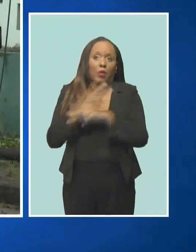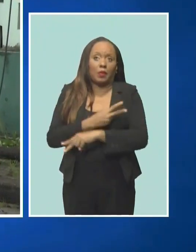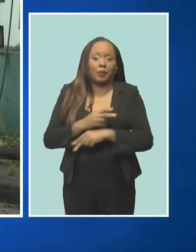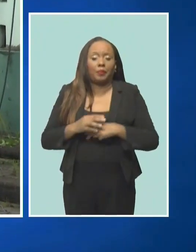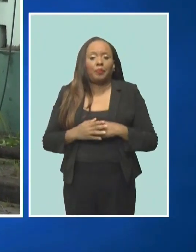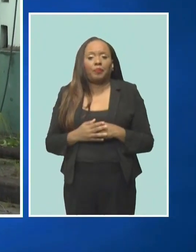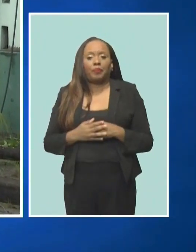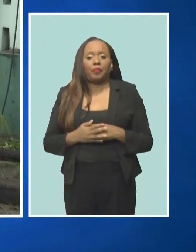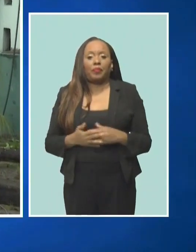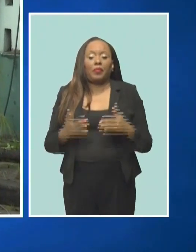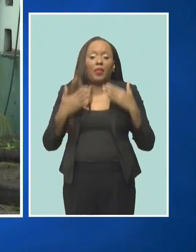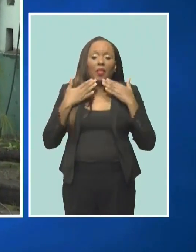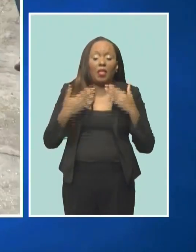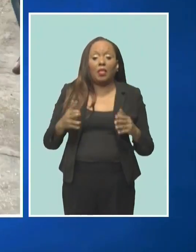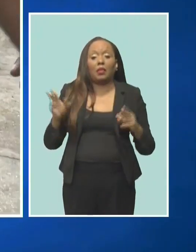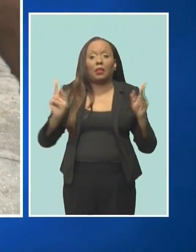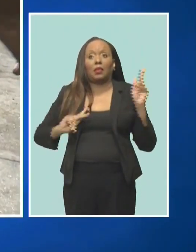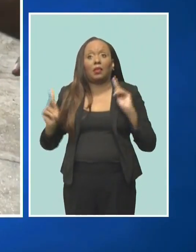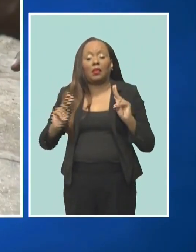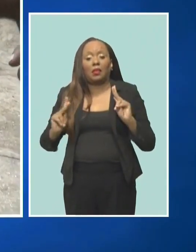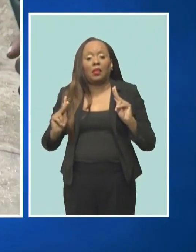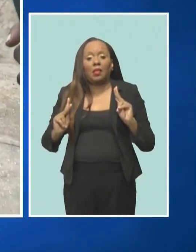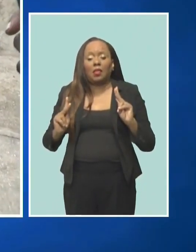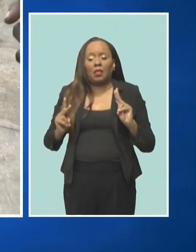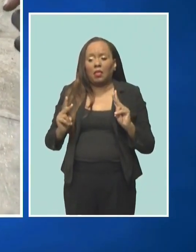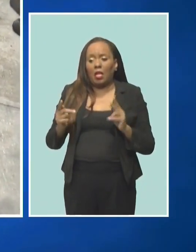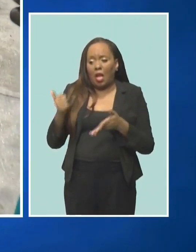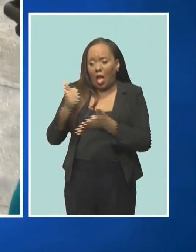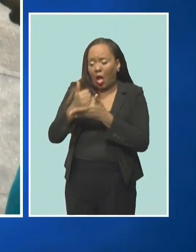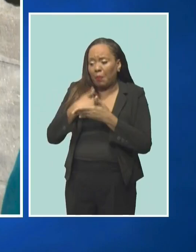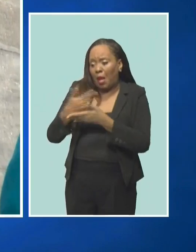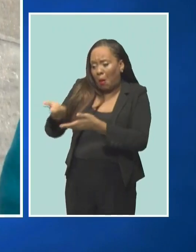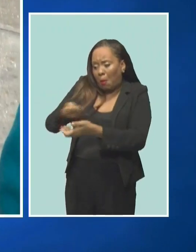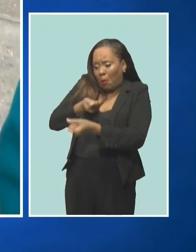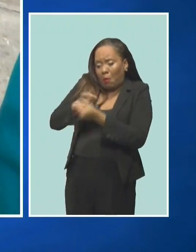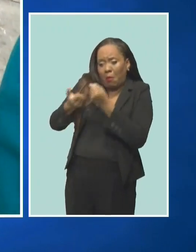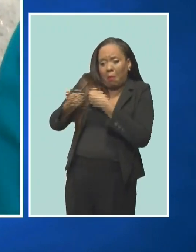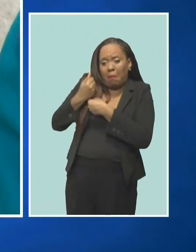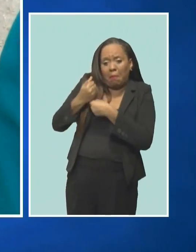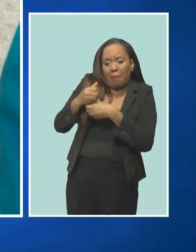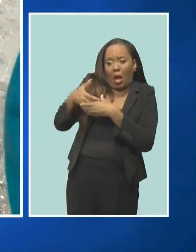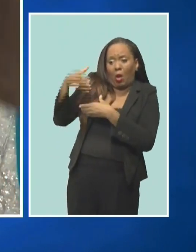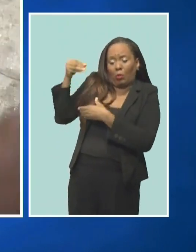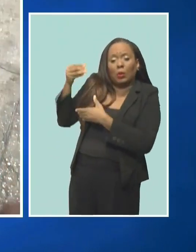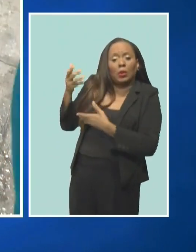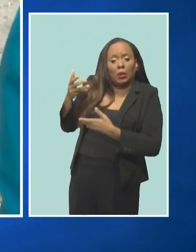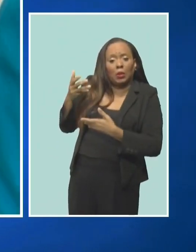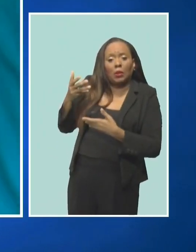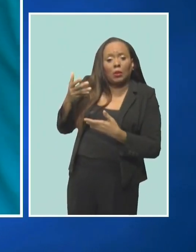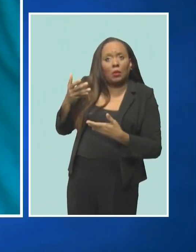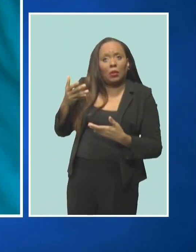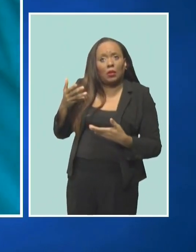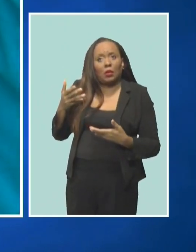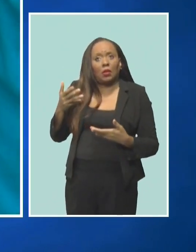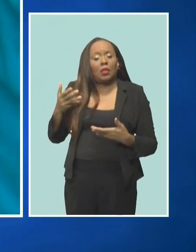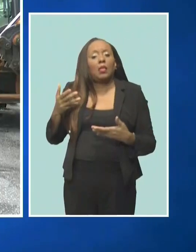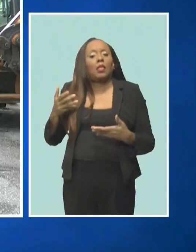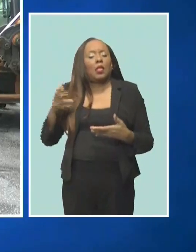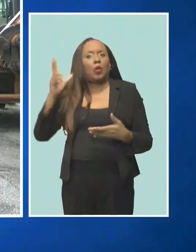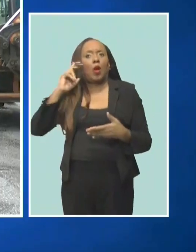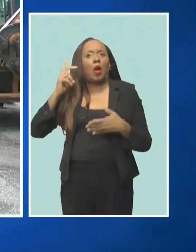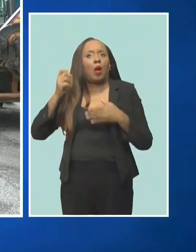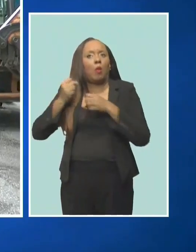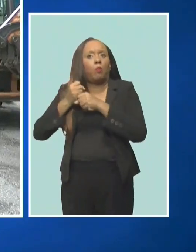to the guys that come and pull me out the vehicle before anything else happened, because I had the explosion.